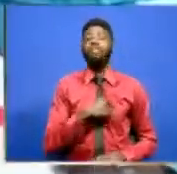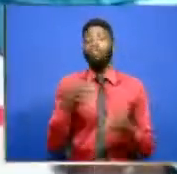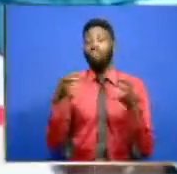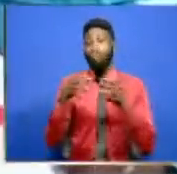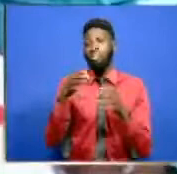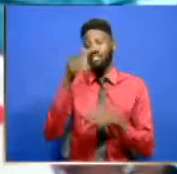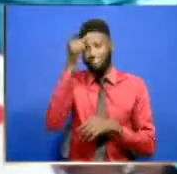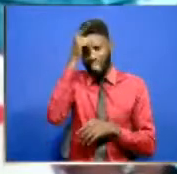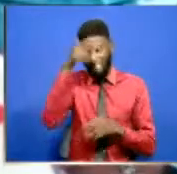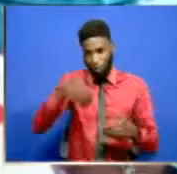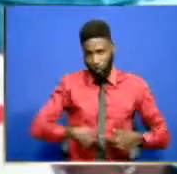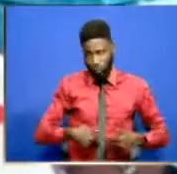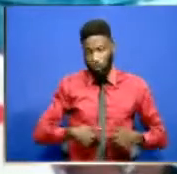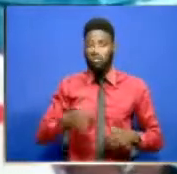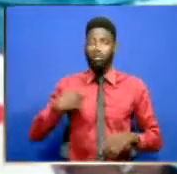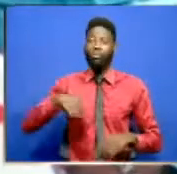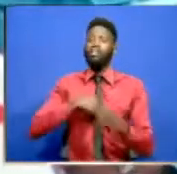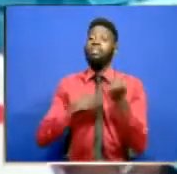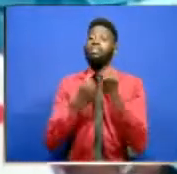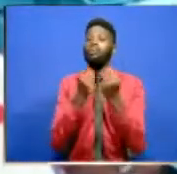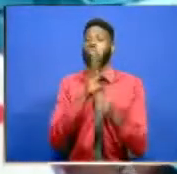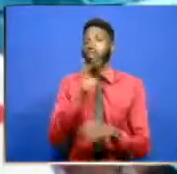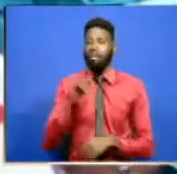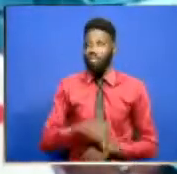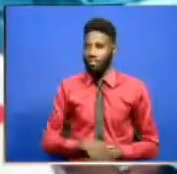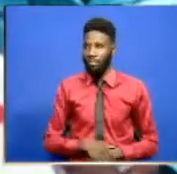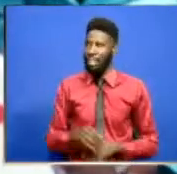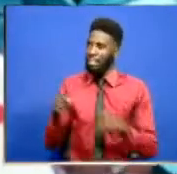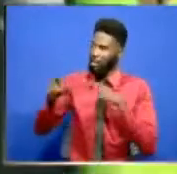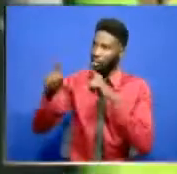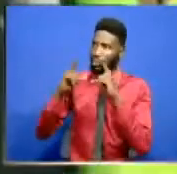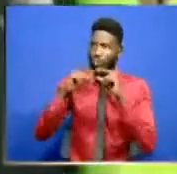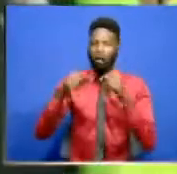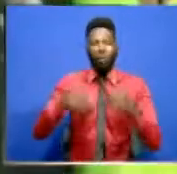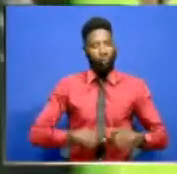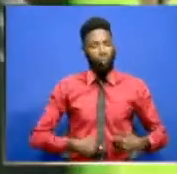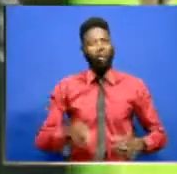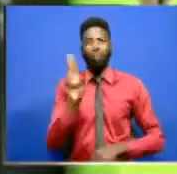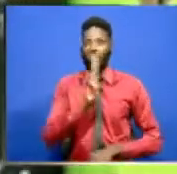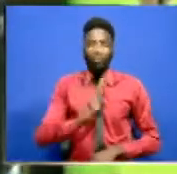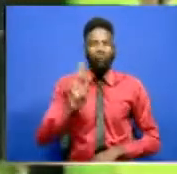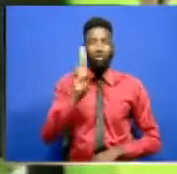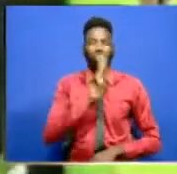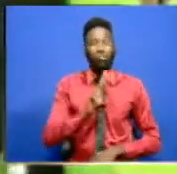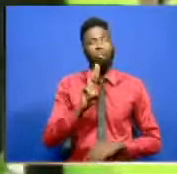the student leaders observed that their fellow youth had been misused for handouts, fueling chaos